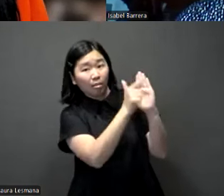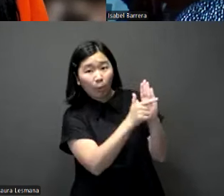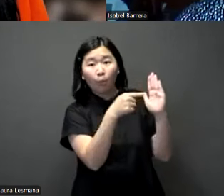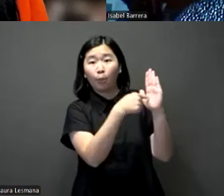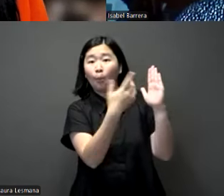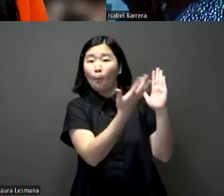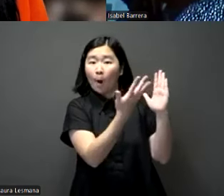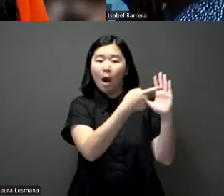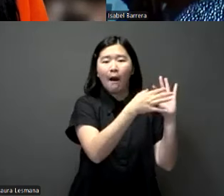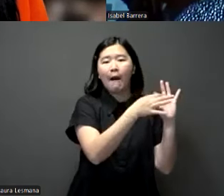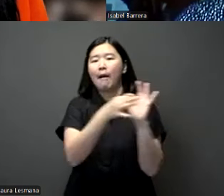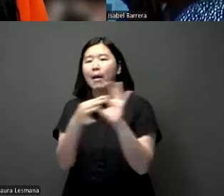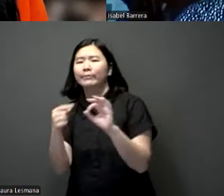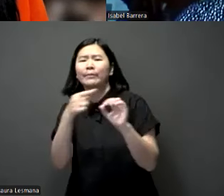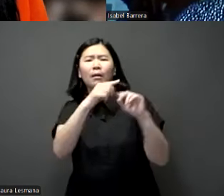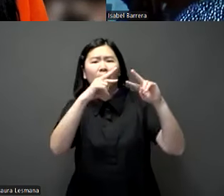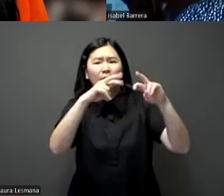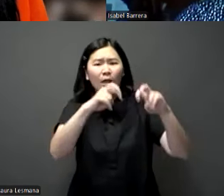sub-steps, evaluating